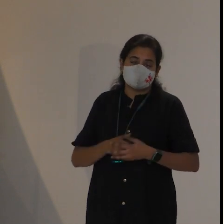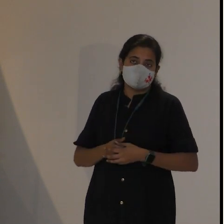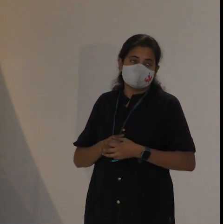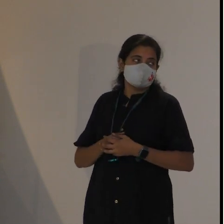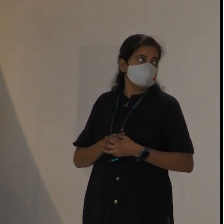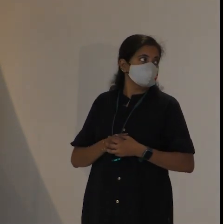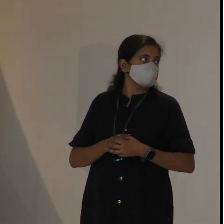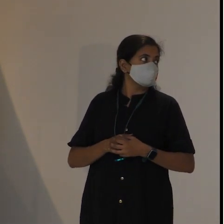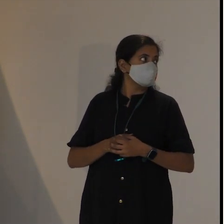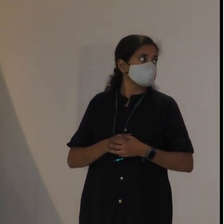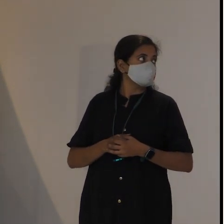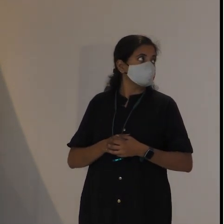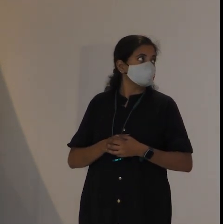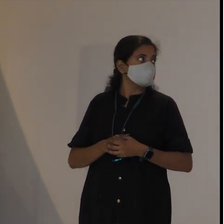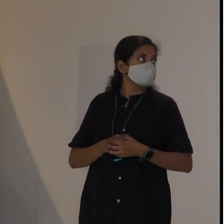itself.